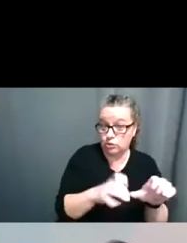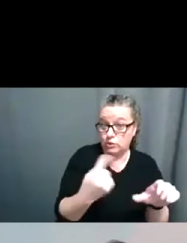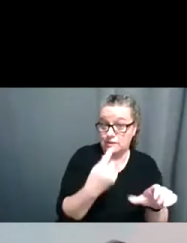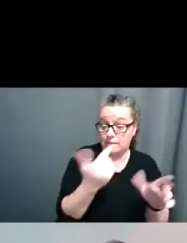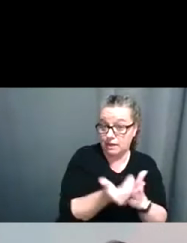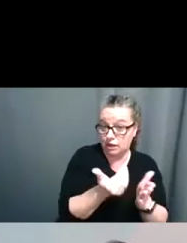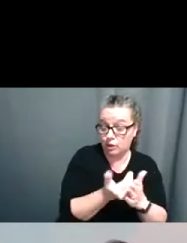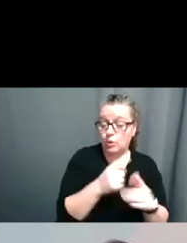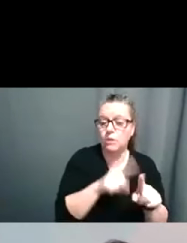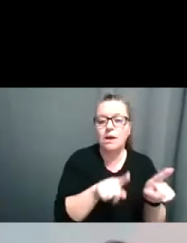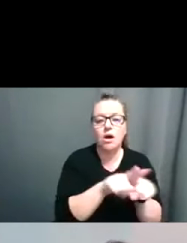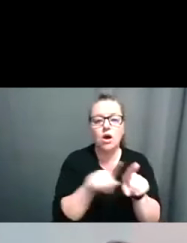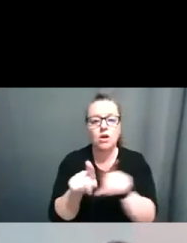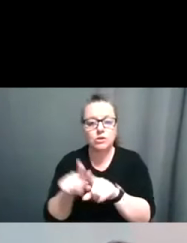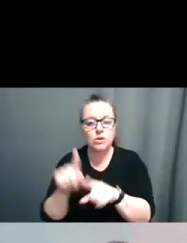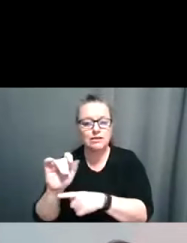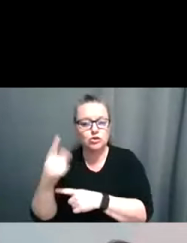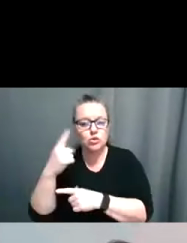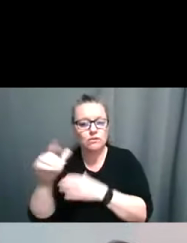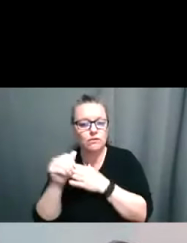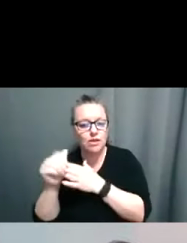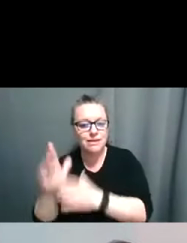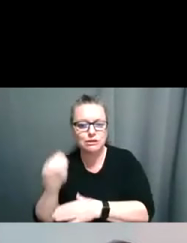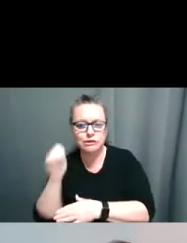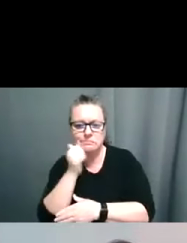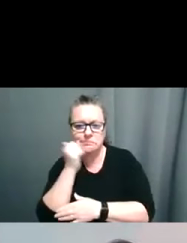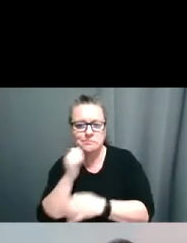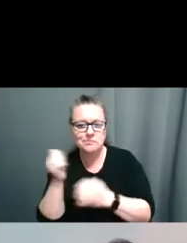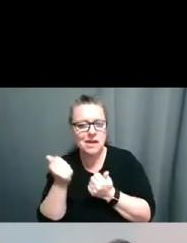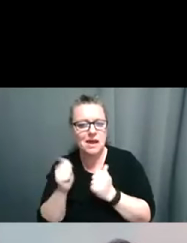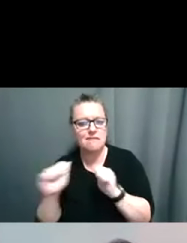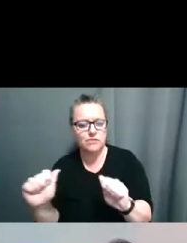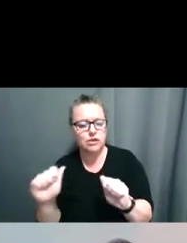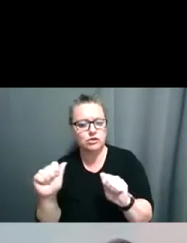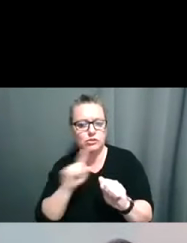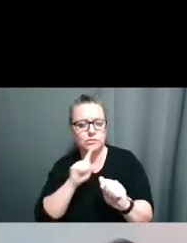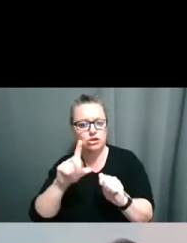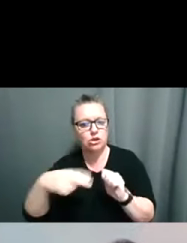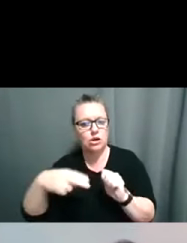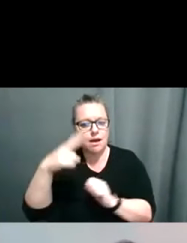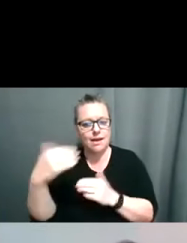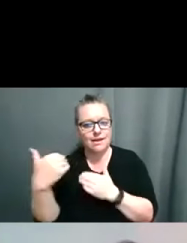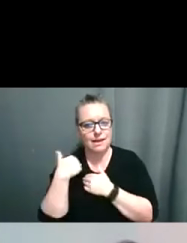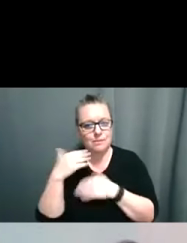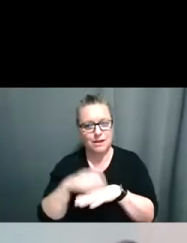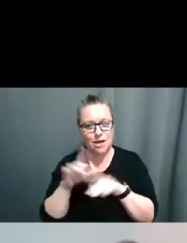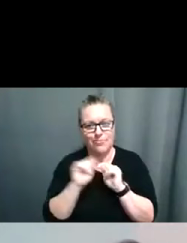new, but also as a tool for leaders in their day-to-day efforts to ensure high accountability on their